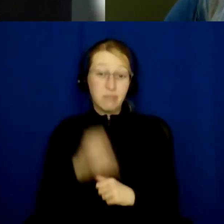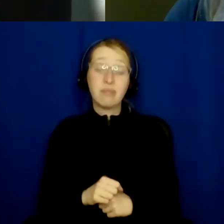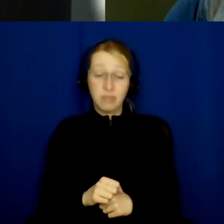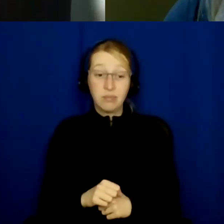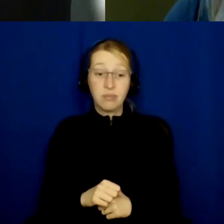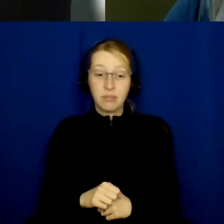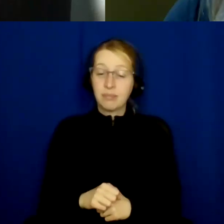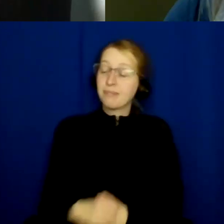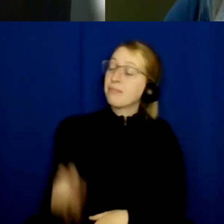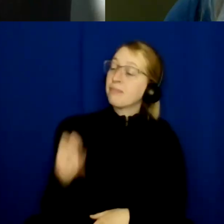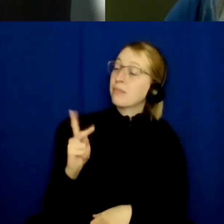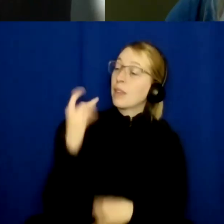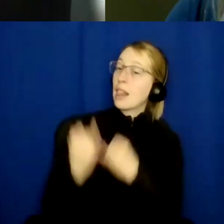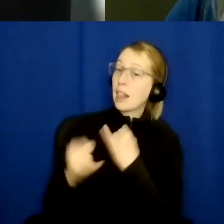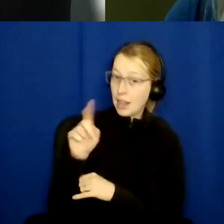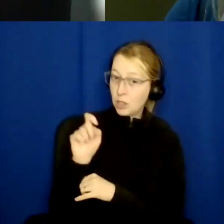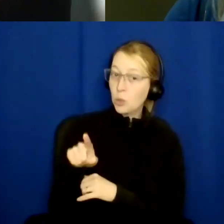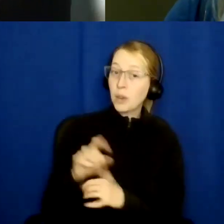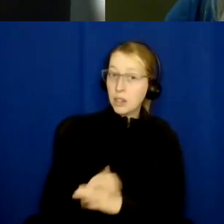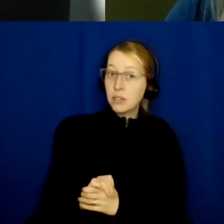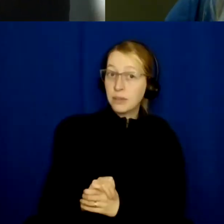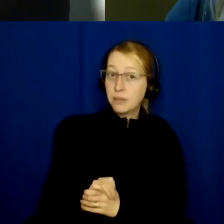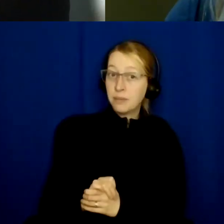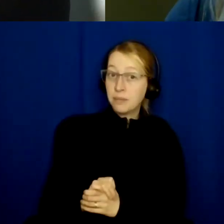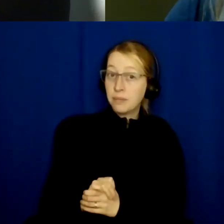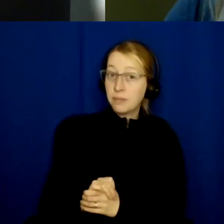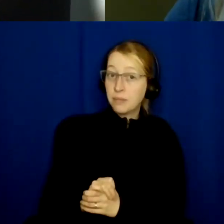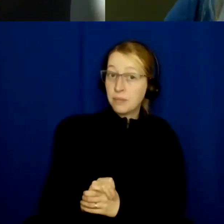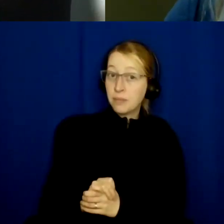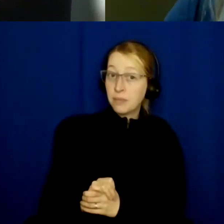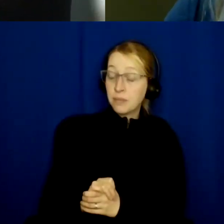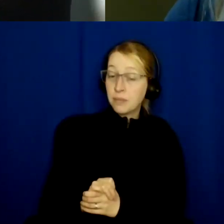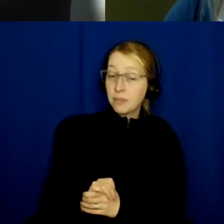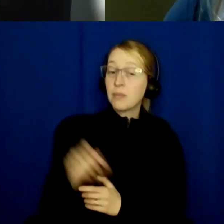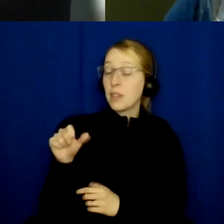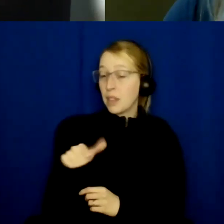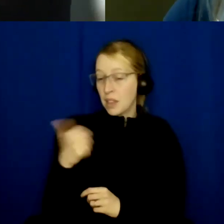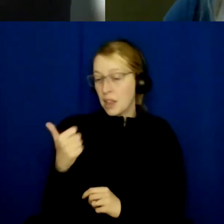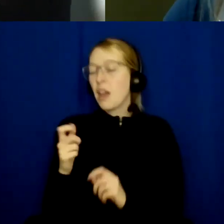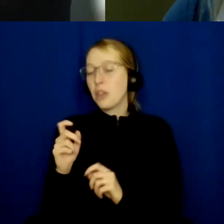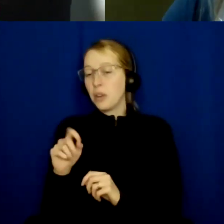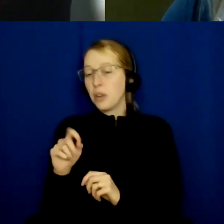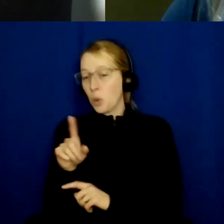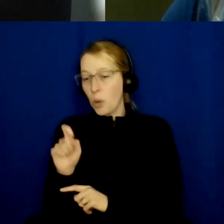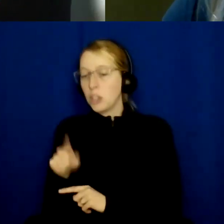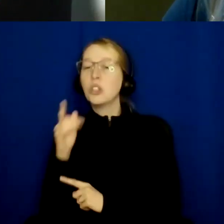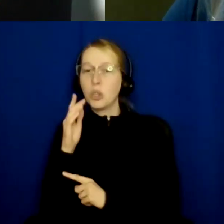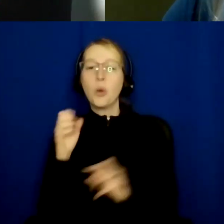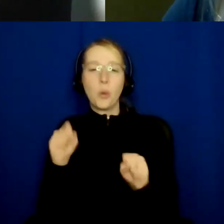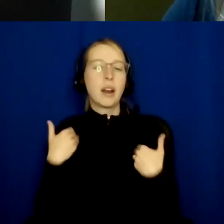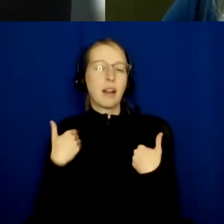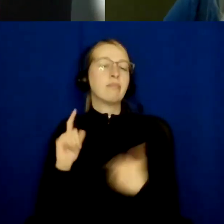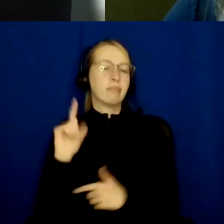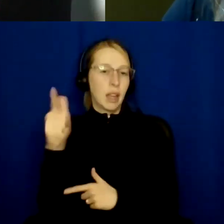this will be the last question before we go to the next speaker, and the others we'll have to deal with in the bigger question period.